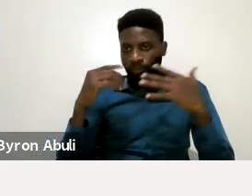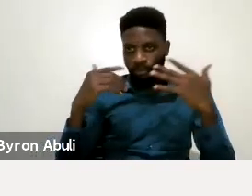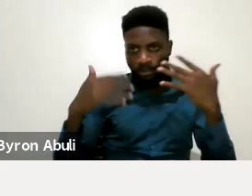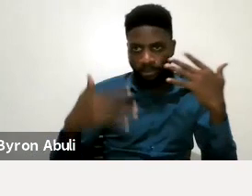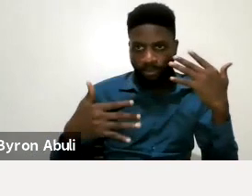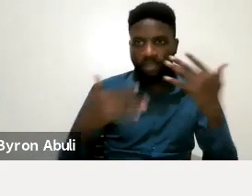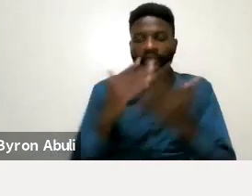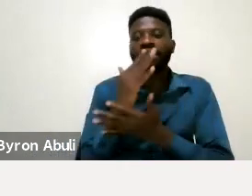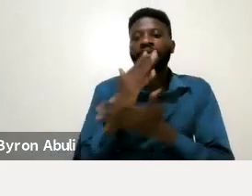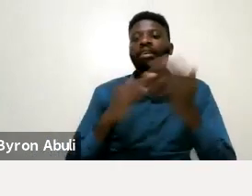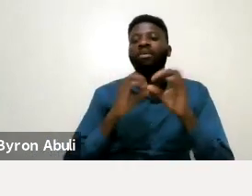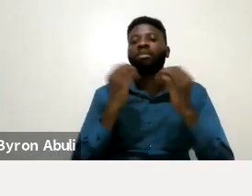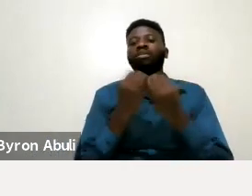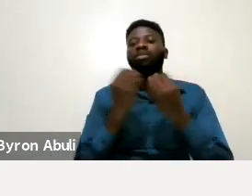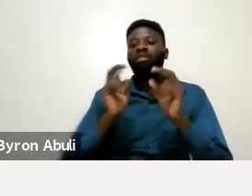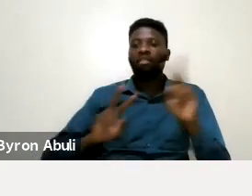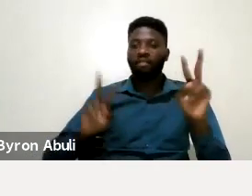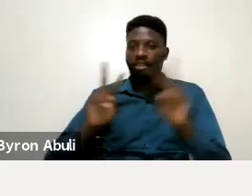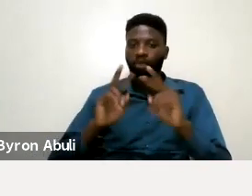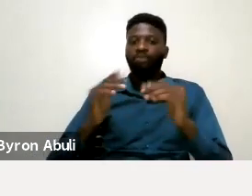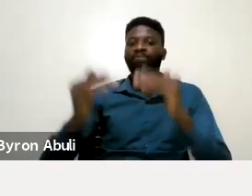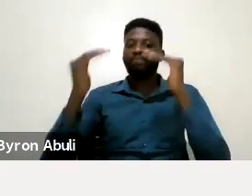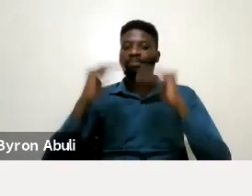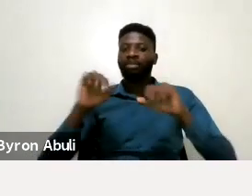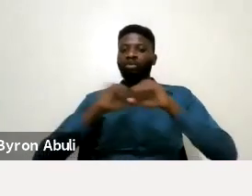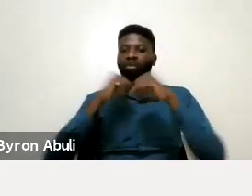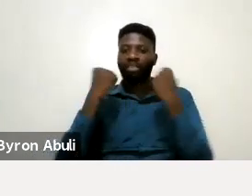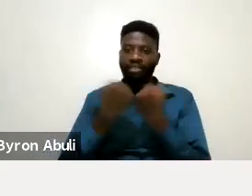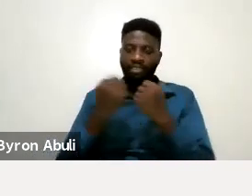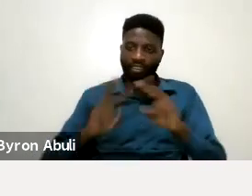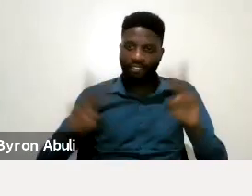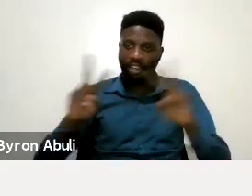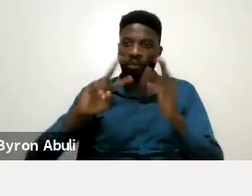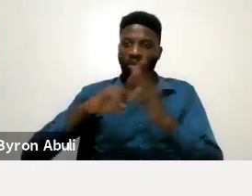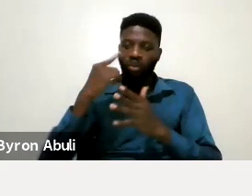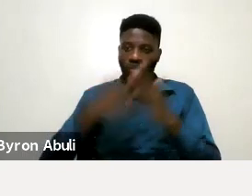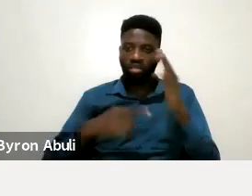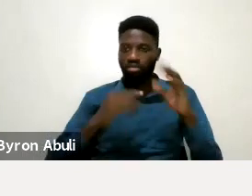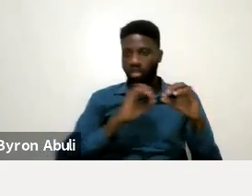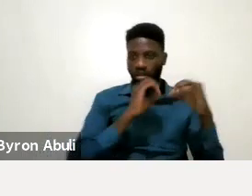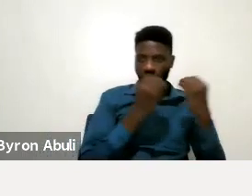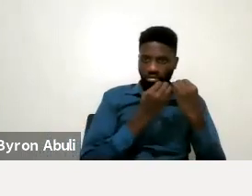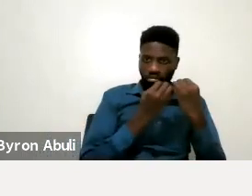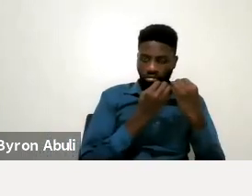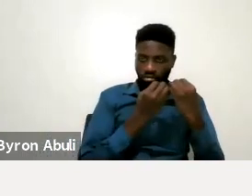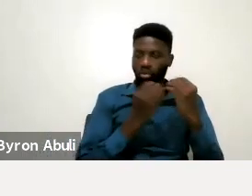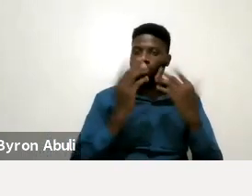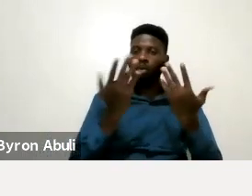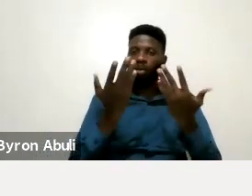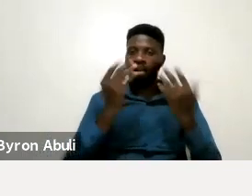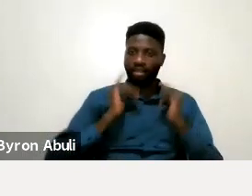values. Then societal values. This reflects how you or your organization relates to the society. And an example of